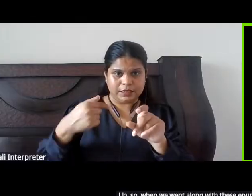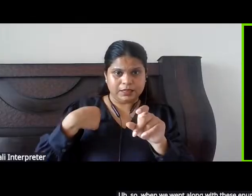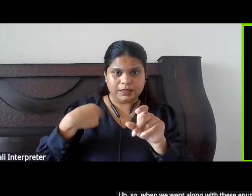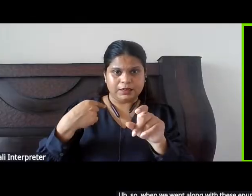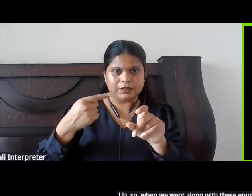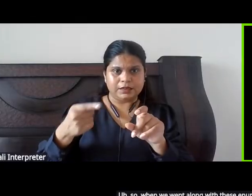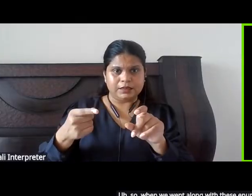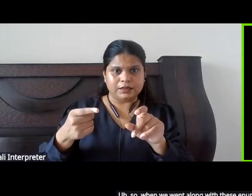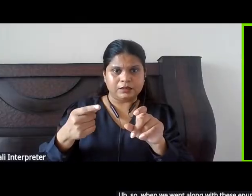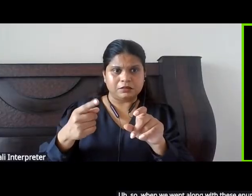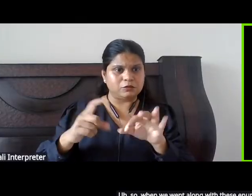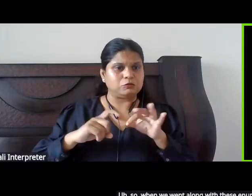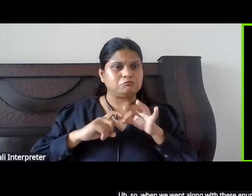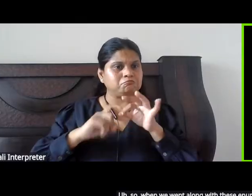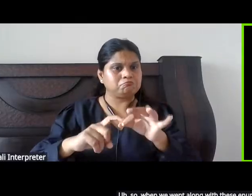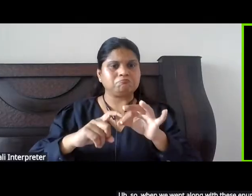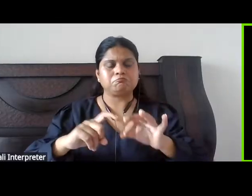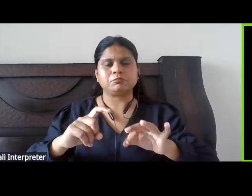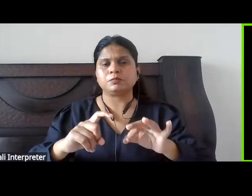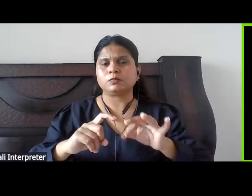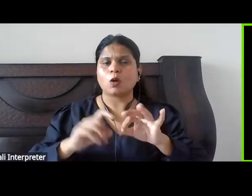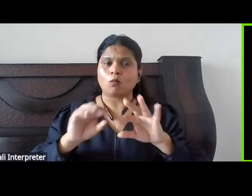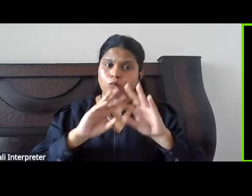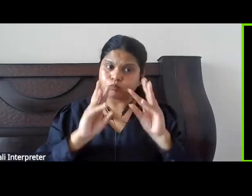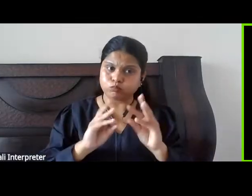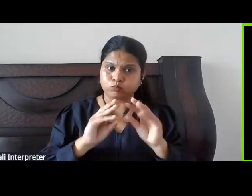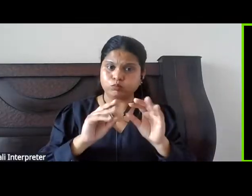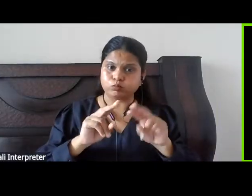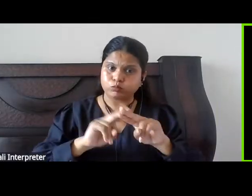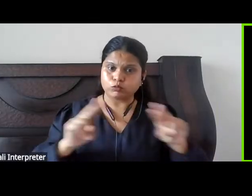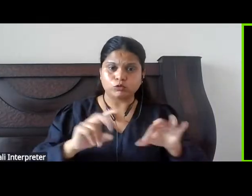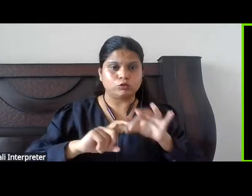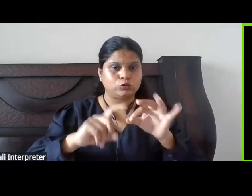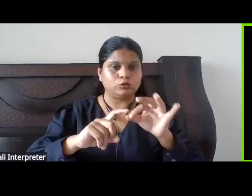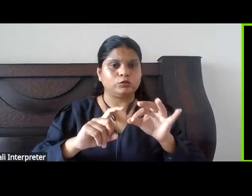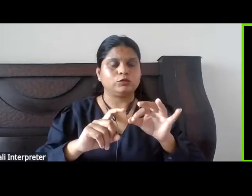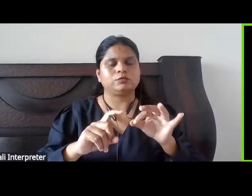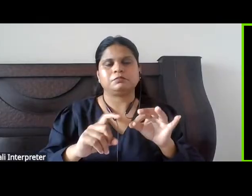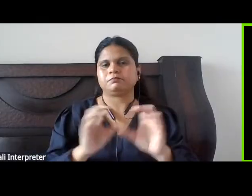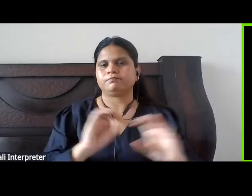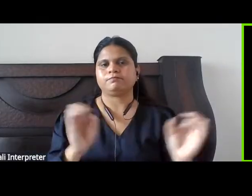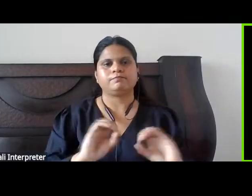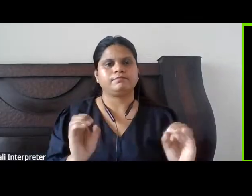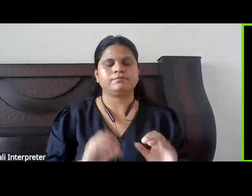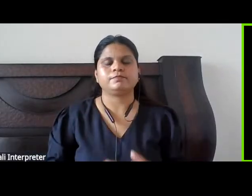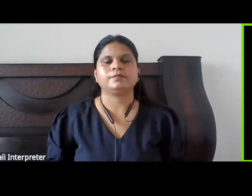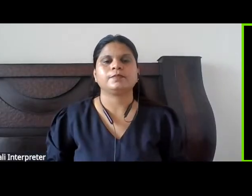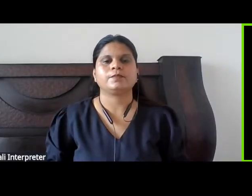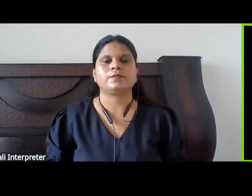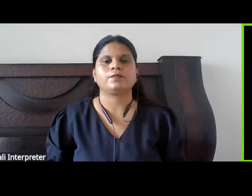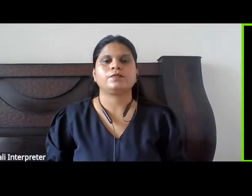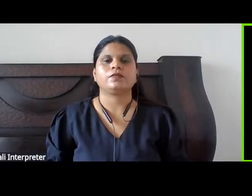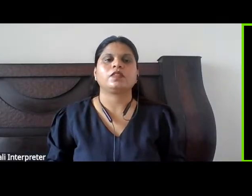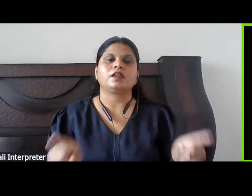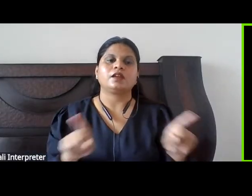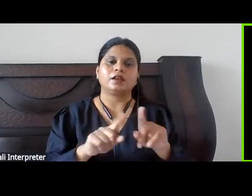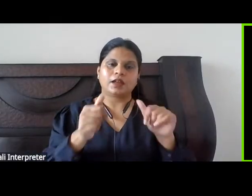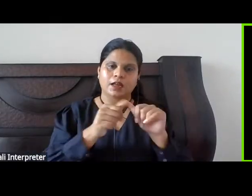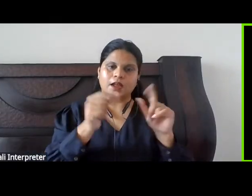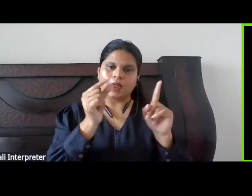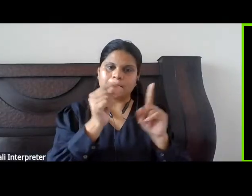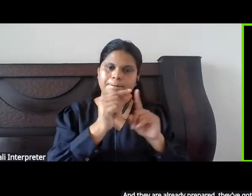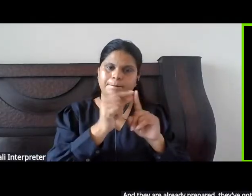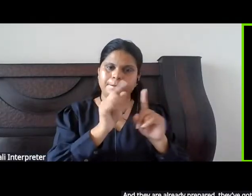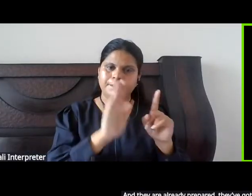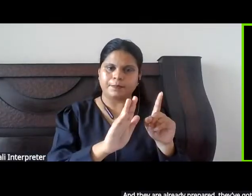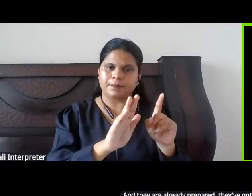the questions, and they are already prepared. They got an app, and in that app they know the entire list